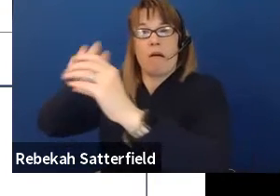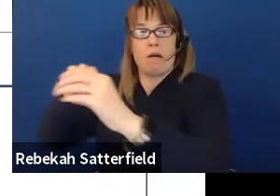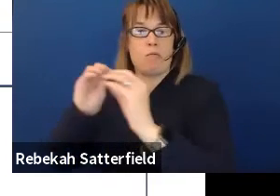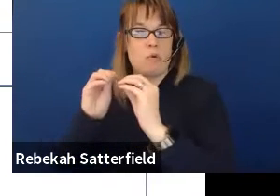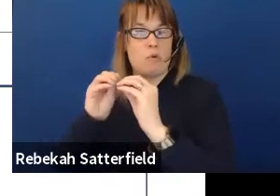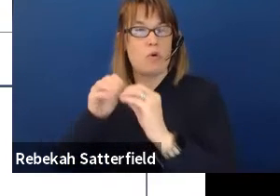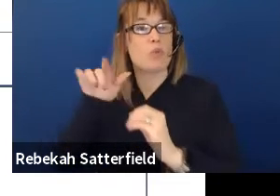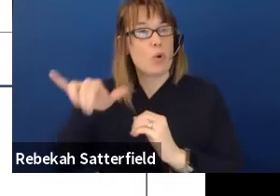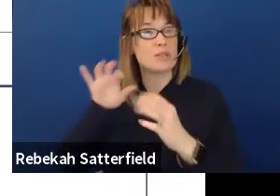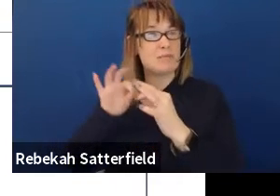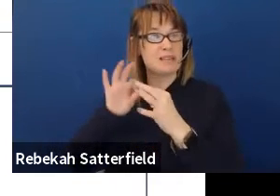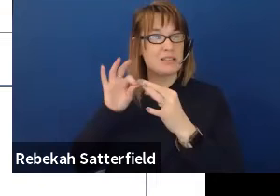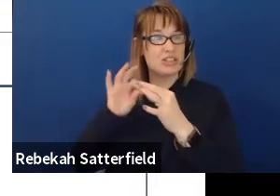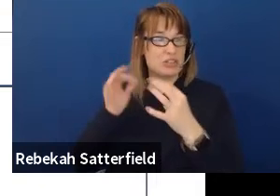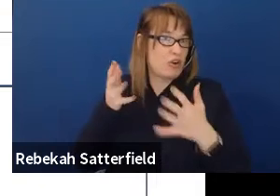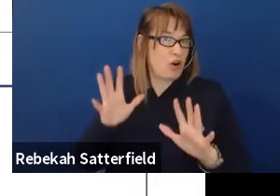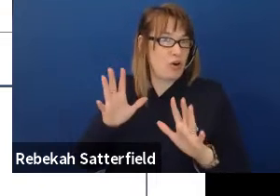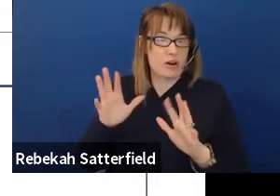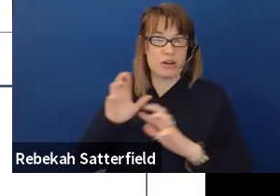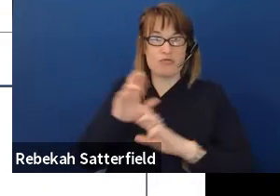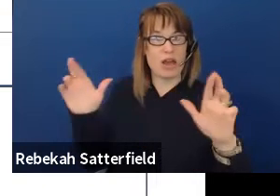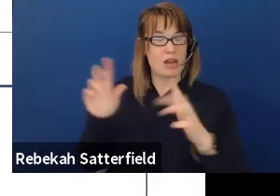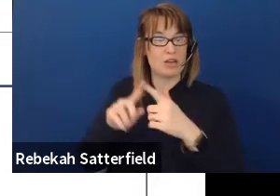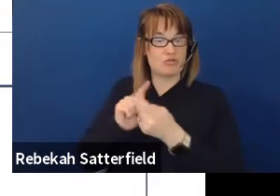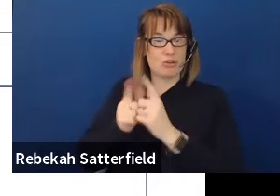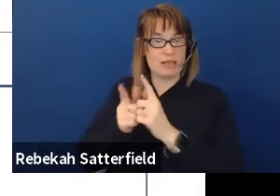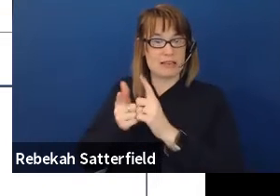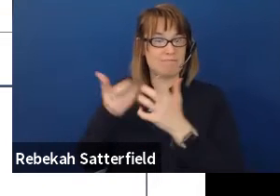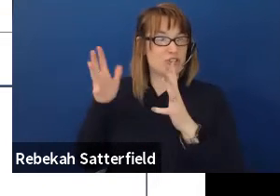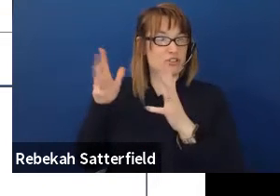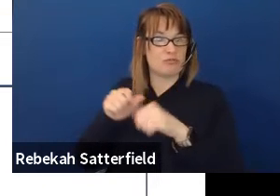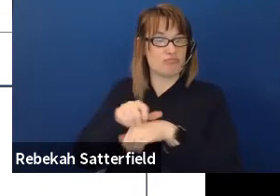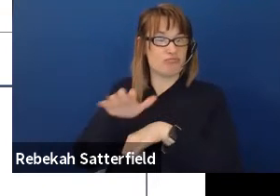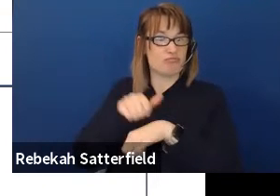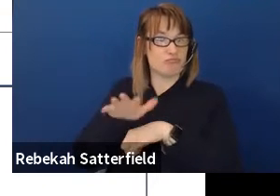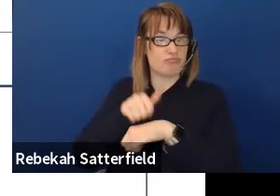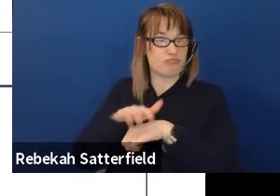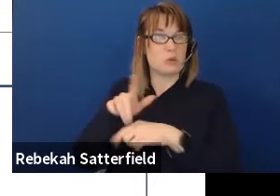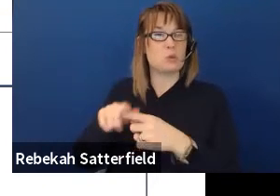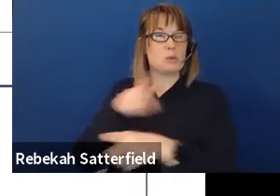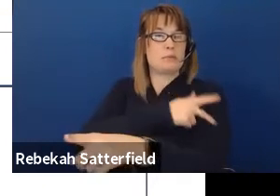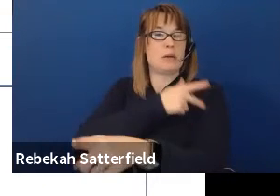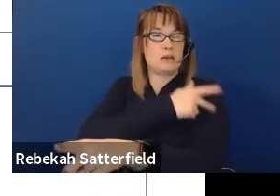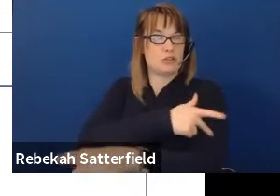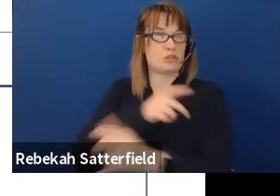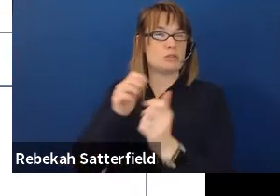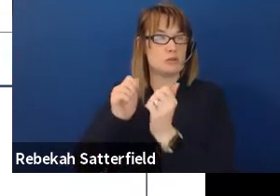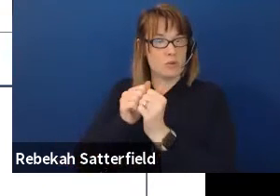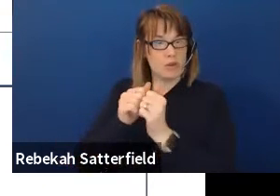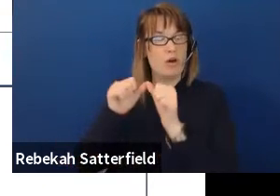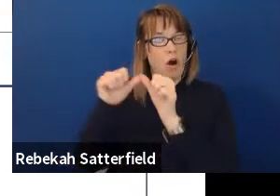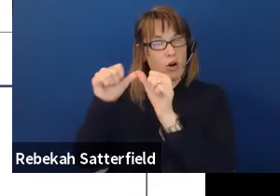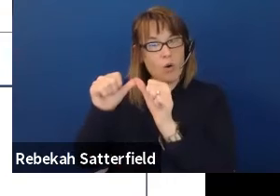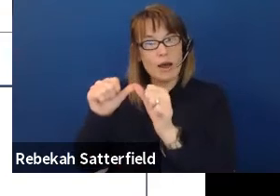sent already pre-translated via text or email or in-app messaging to the patients with ongoing